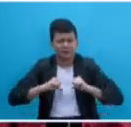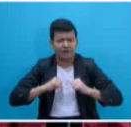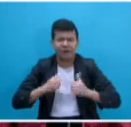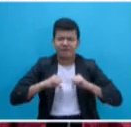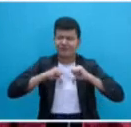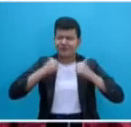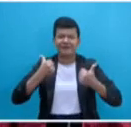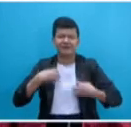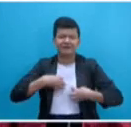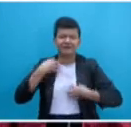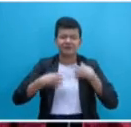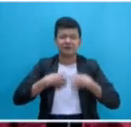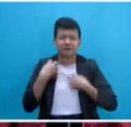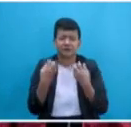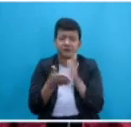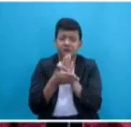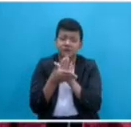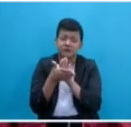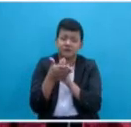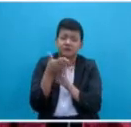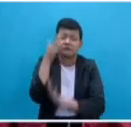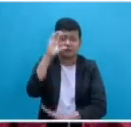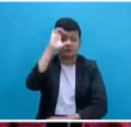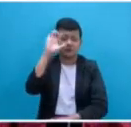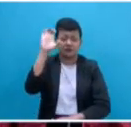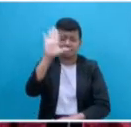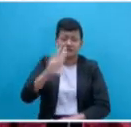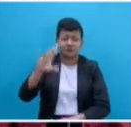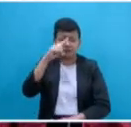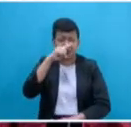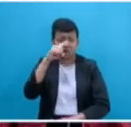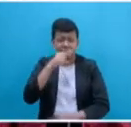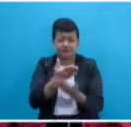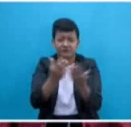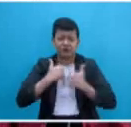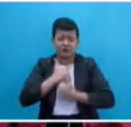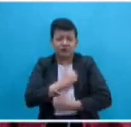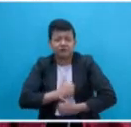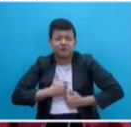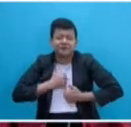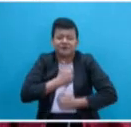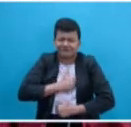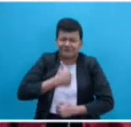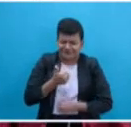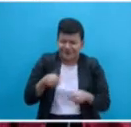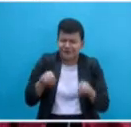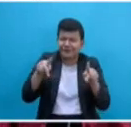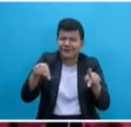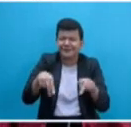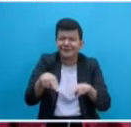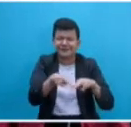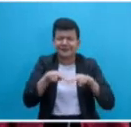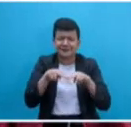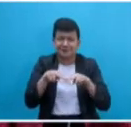produced higher public expectations for the rights we enjoy, the opportunities at our disposal," end of quote. Mr.